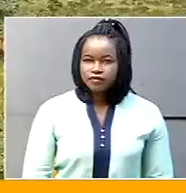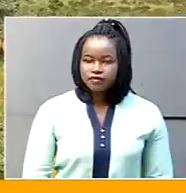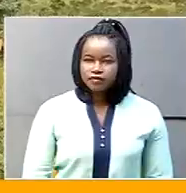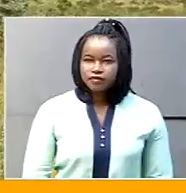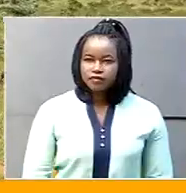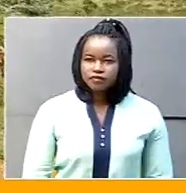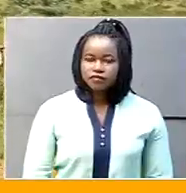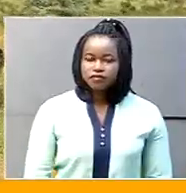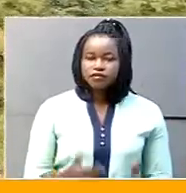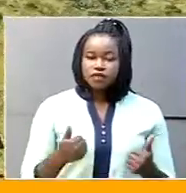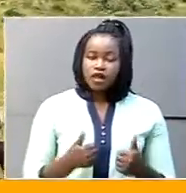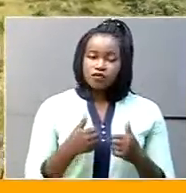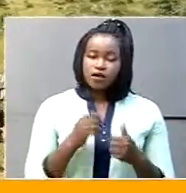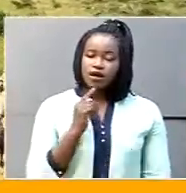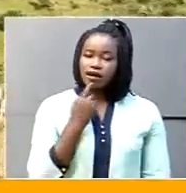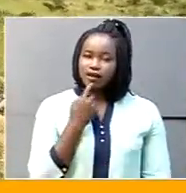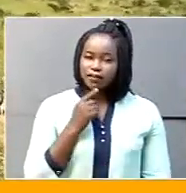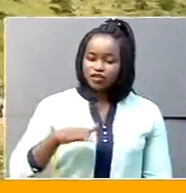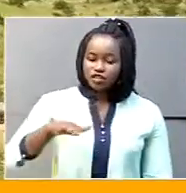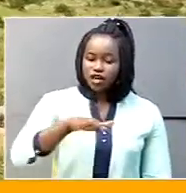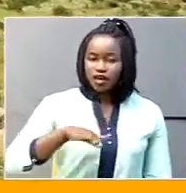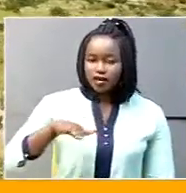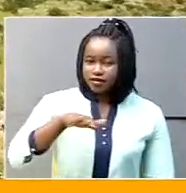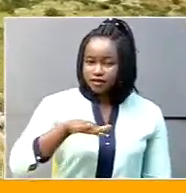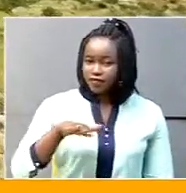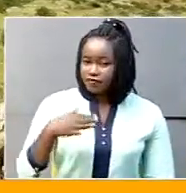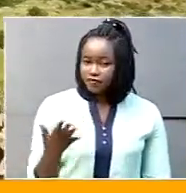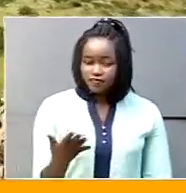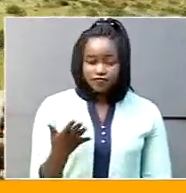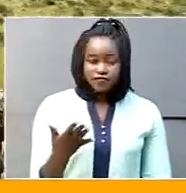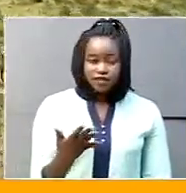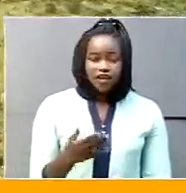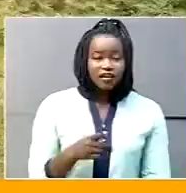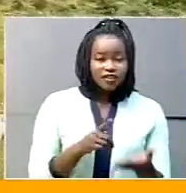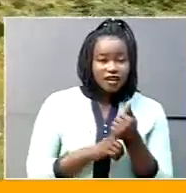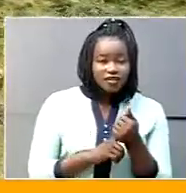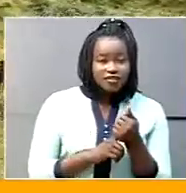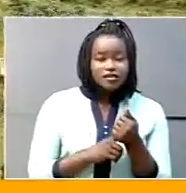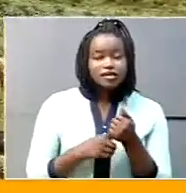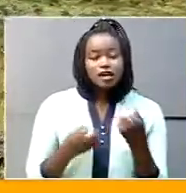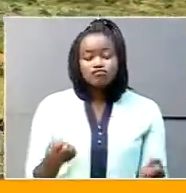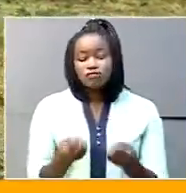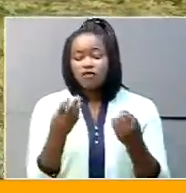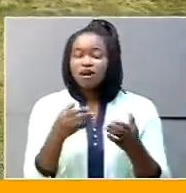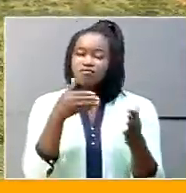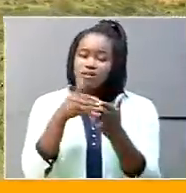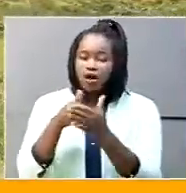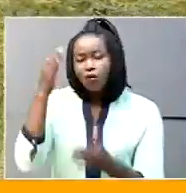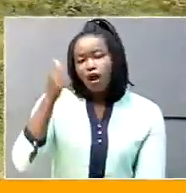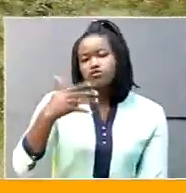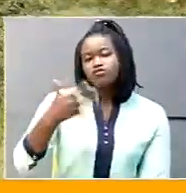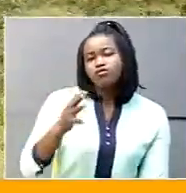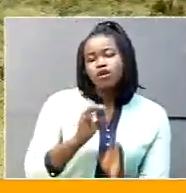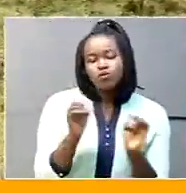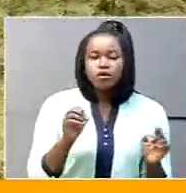Grazing livestock in Karamoja is challenging to many pastoralists because it affects water access and green pasture. This